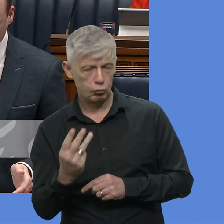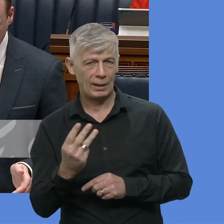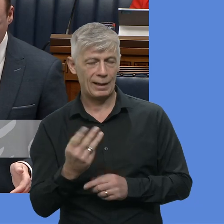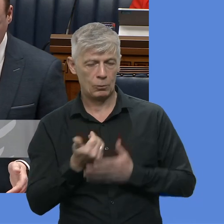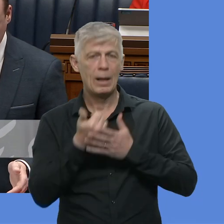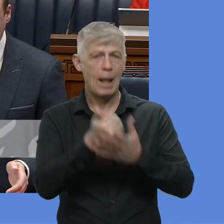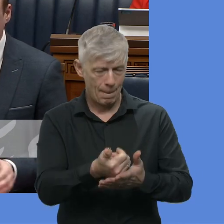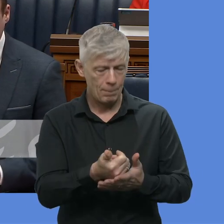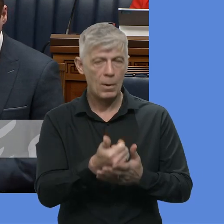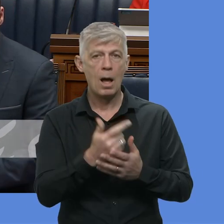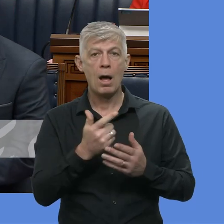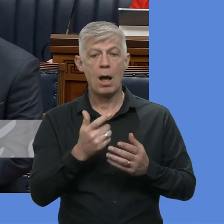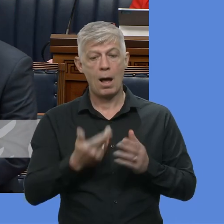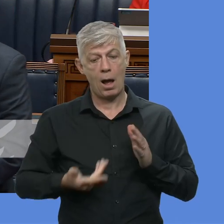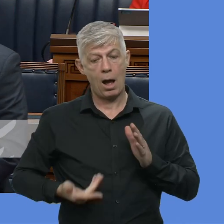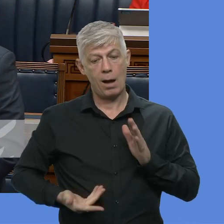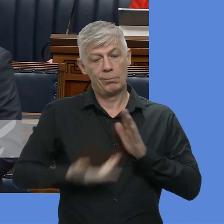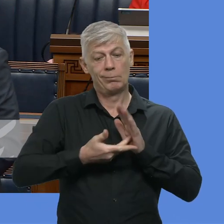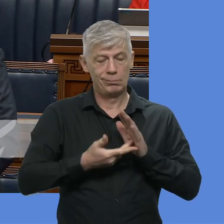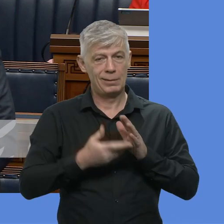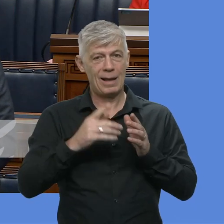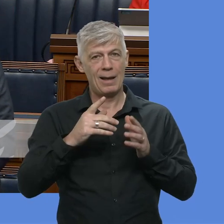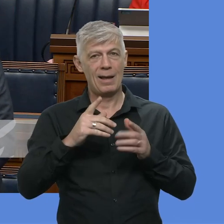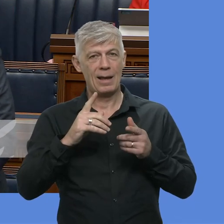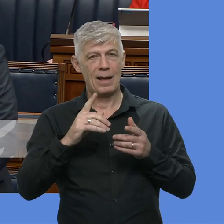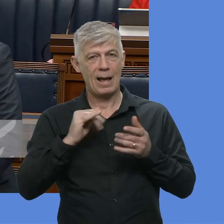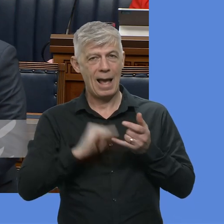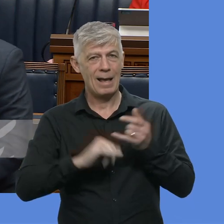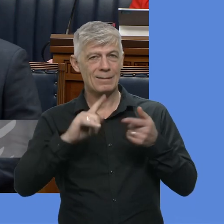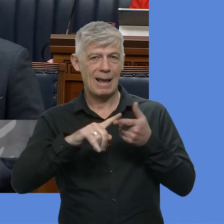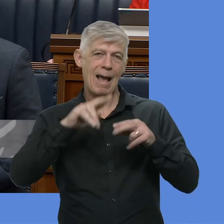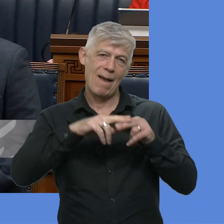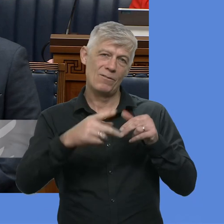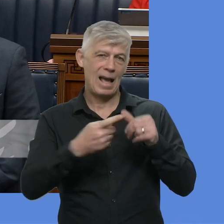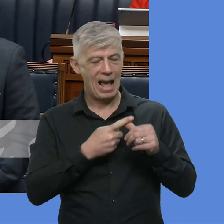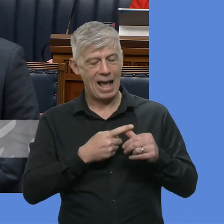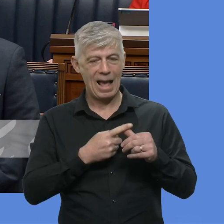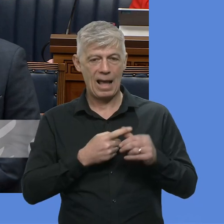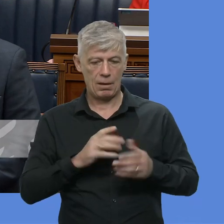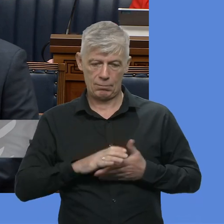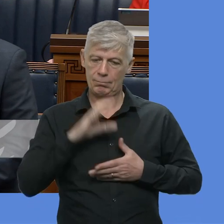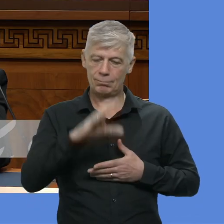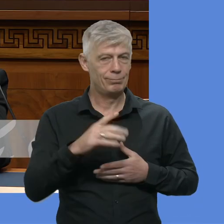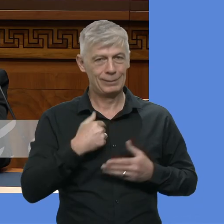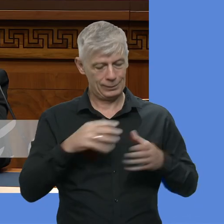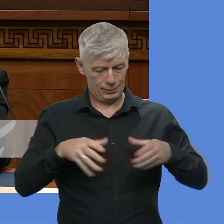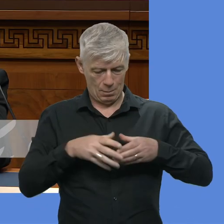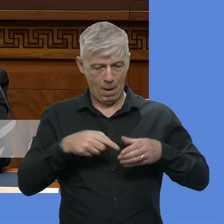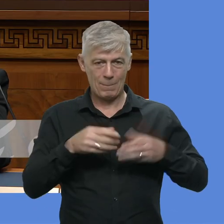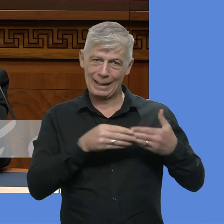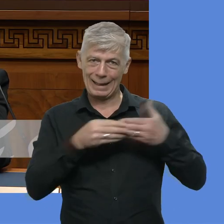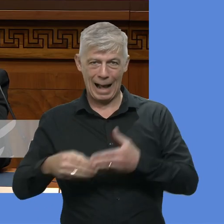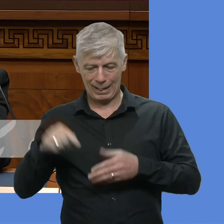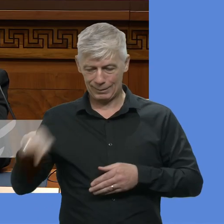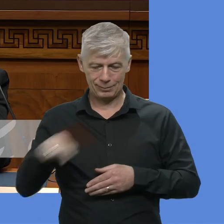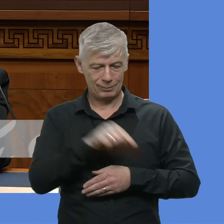2023. No further payments under the SEFA can be made available. My department can only work within the guidelines that are available at this